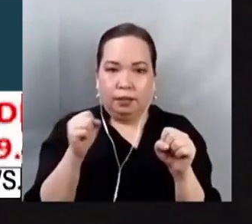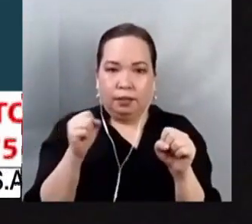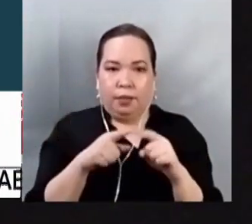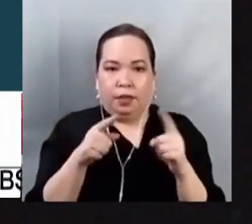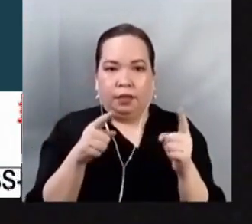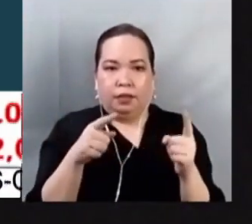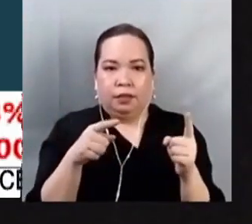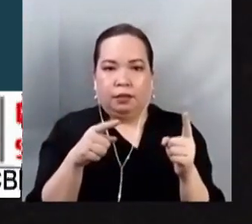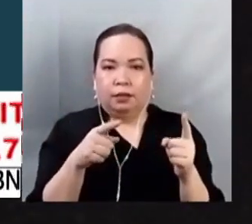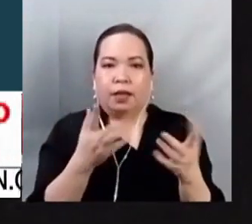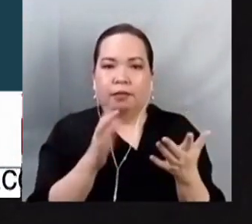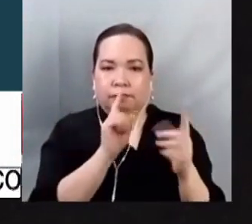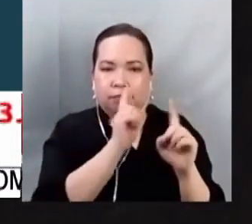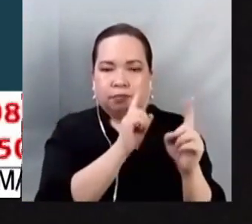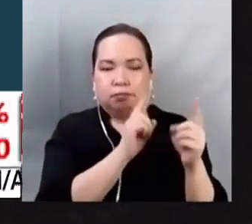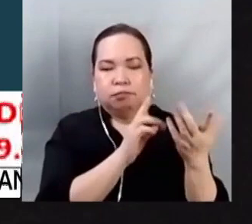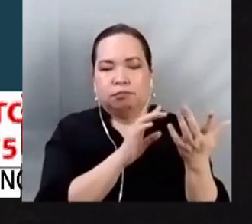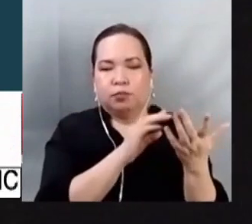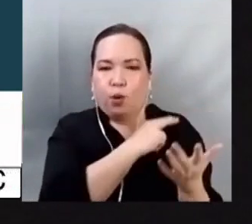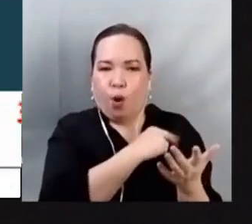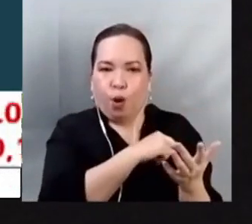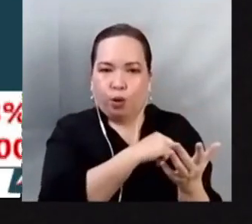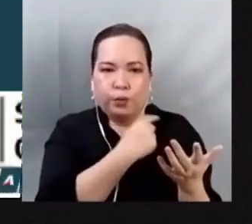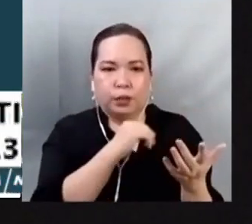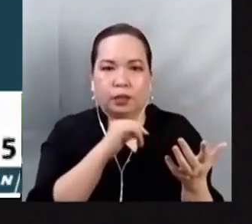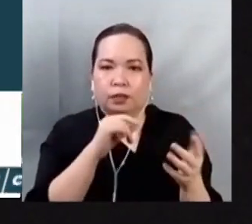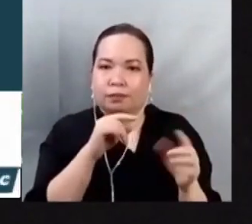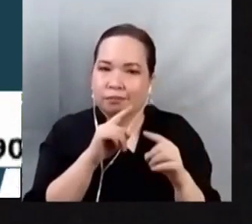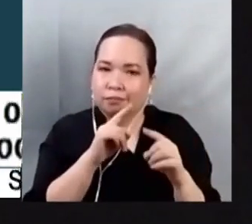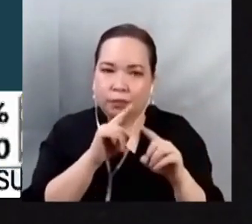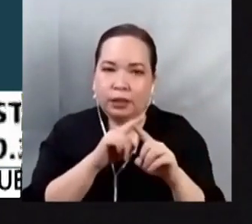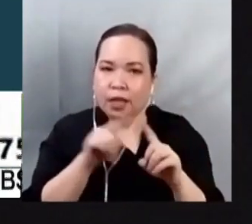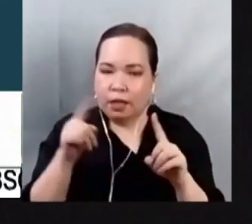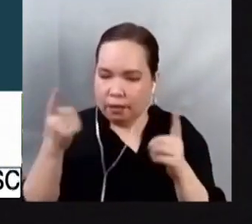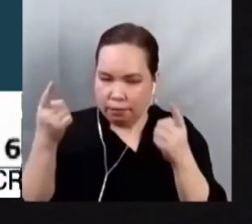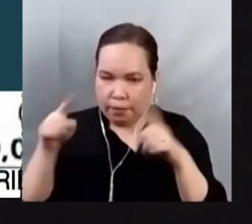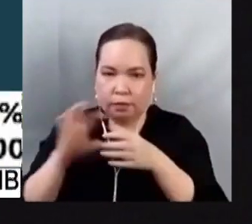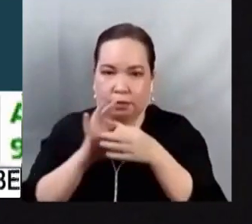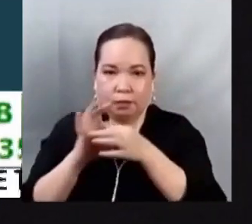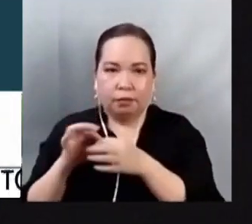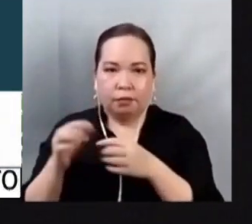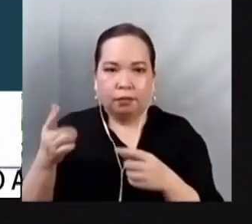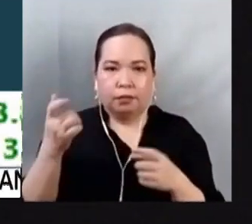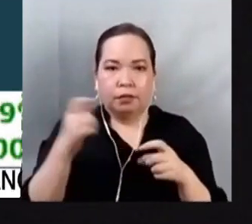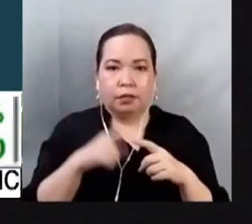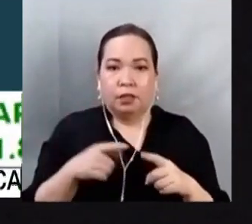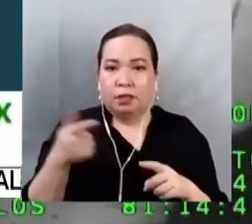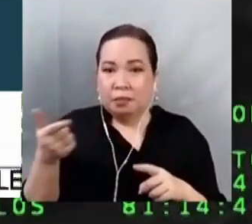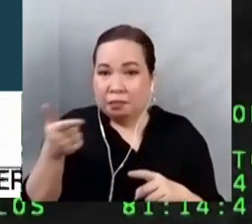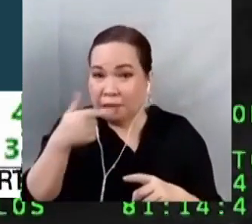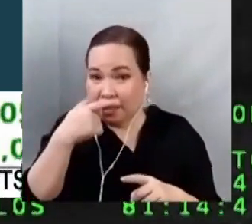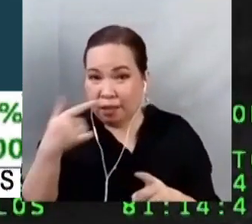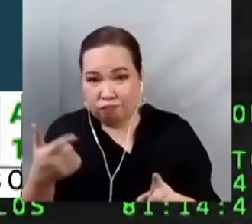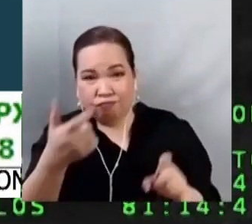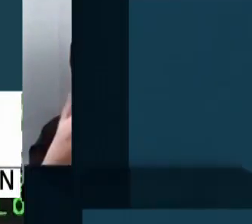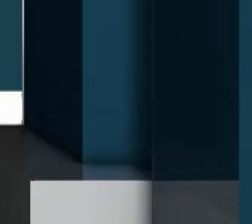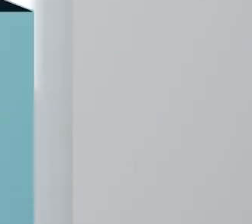for a medical condition unrelated to the incident. Charges against the children are still pending.